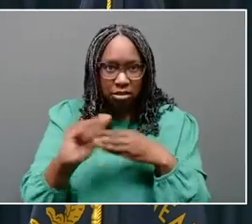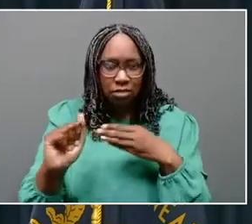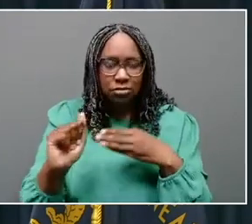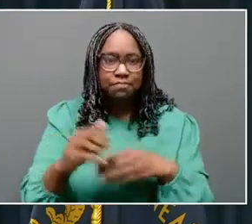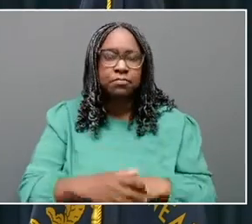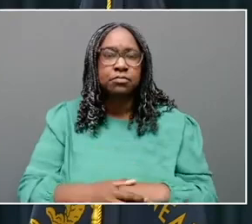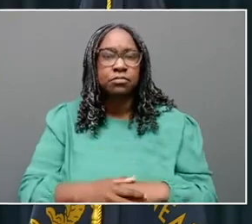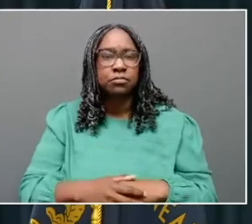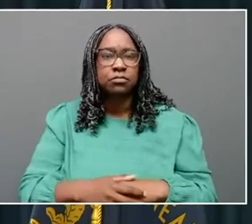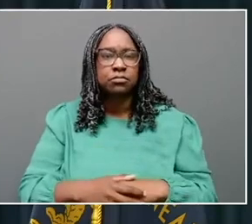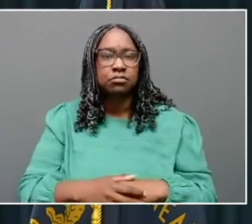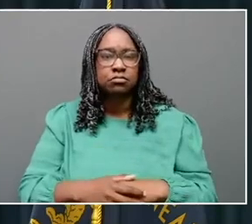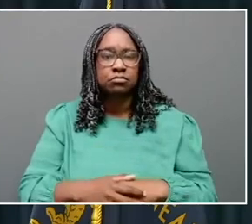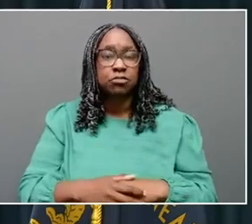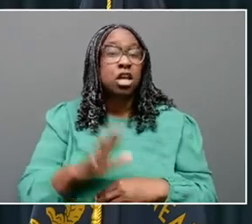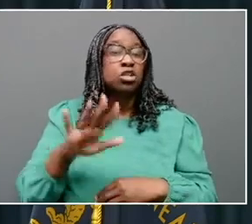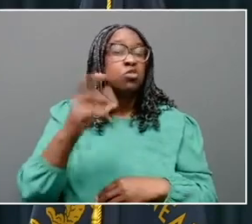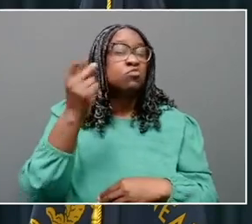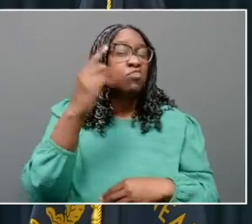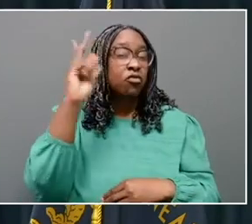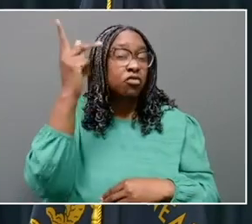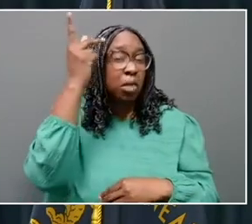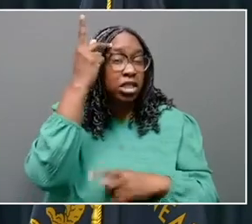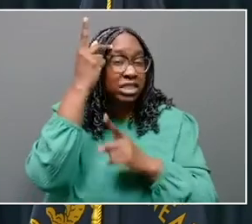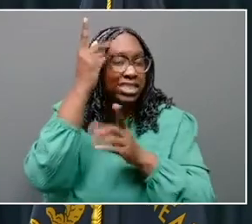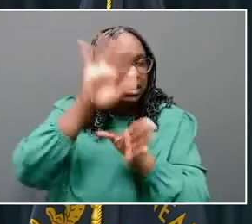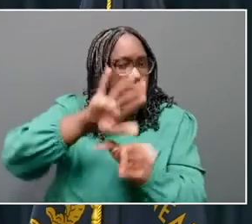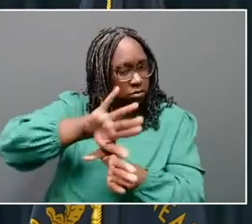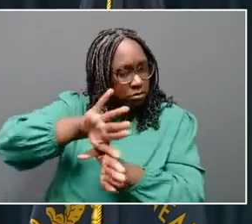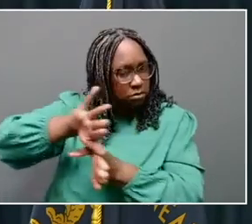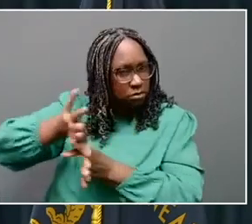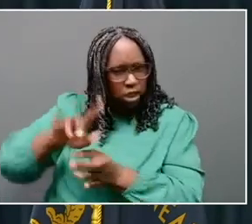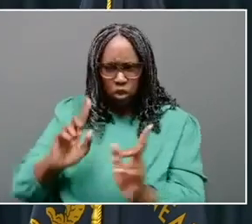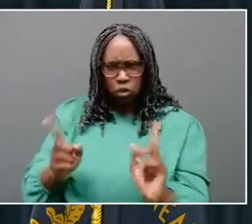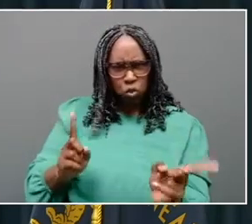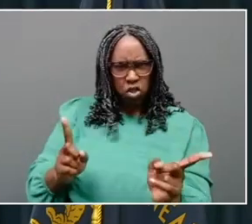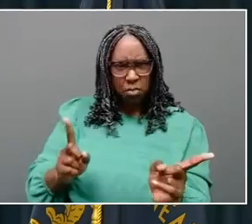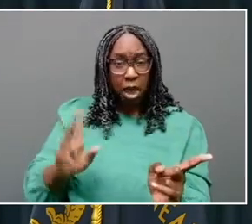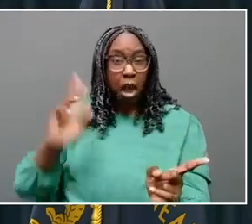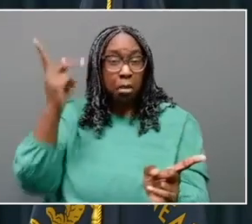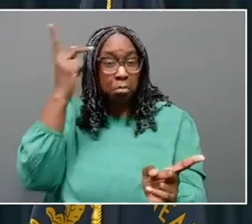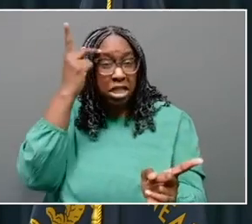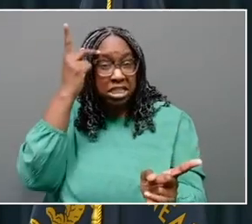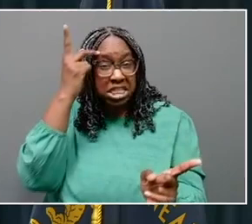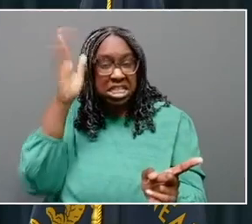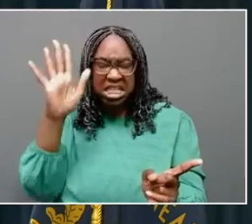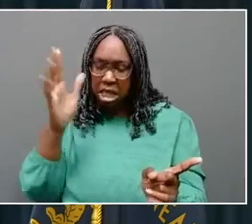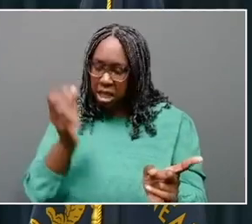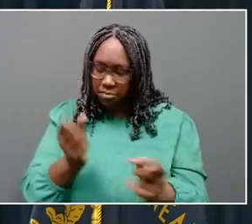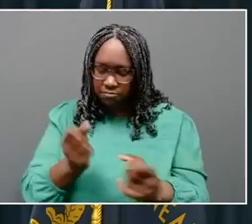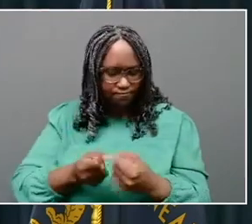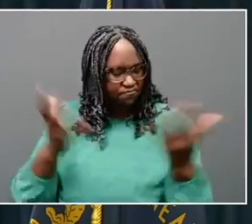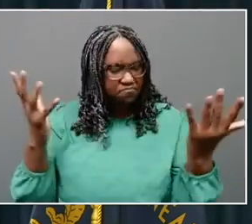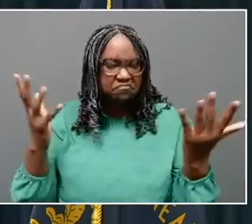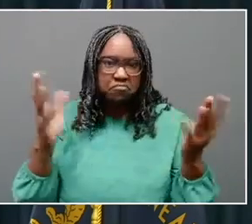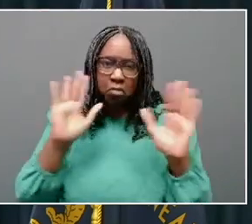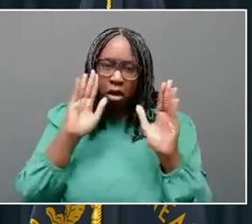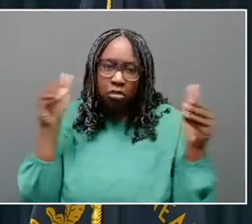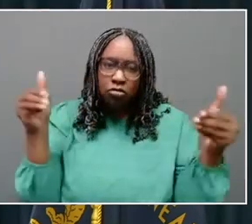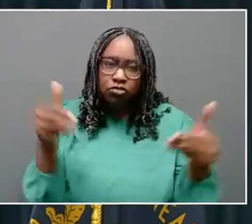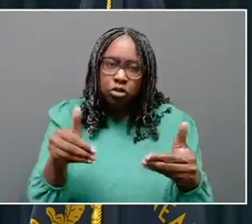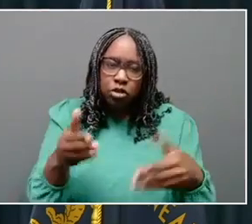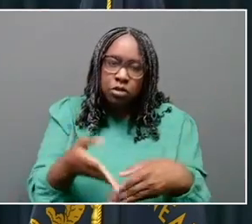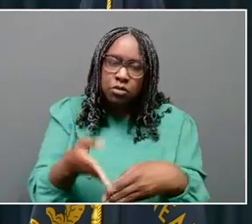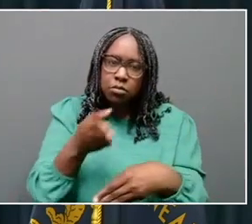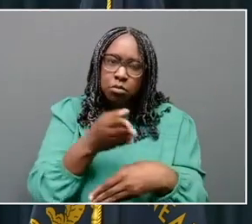when we put politics aside, like the two of those individuals did, we can do amazing things to improve the quality of Kentuckians'